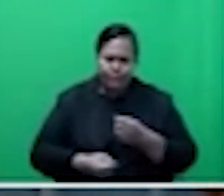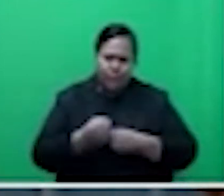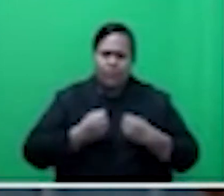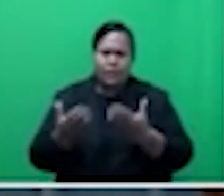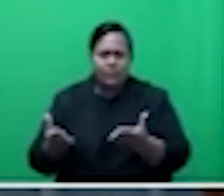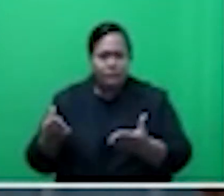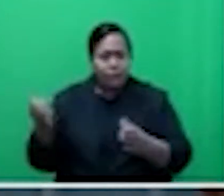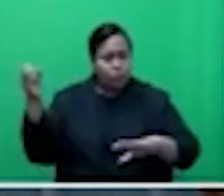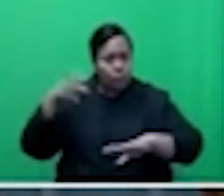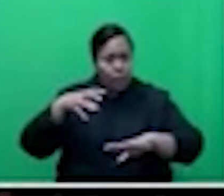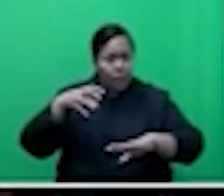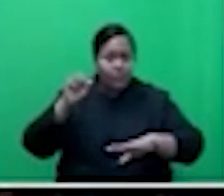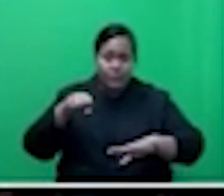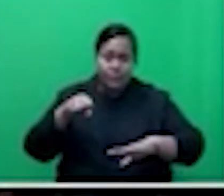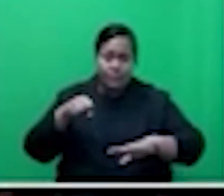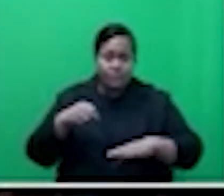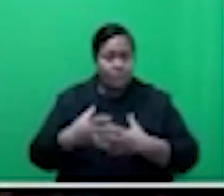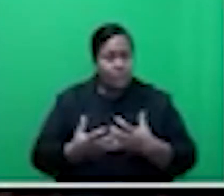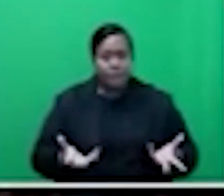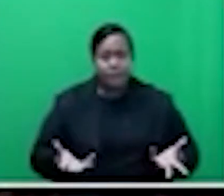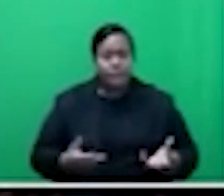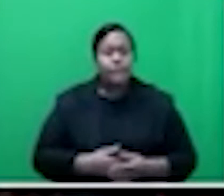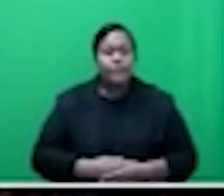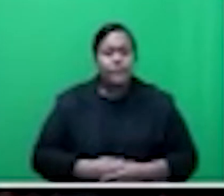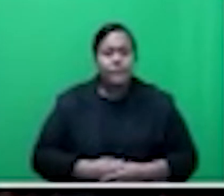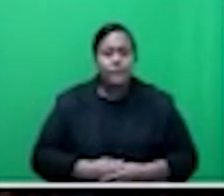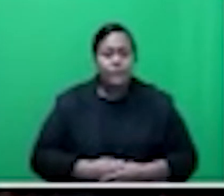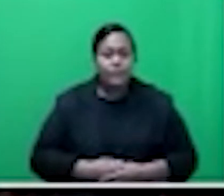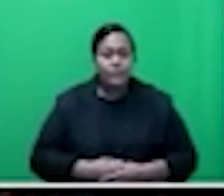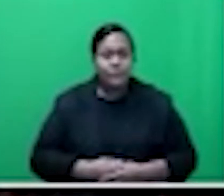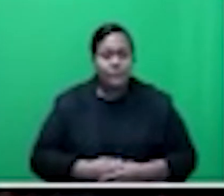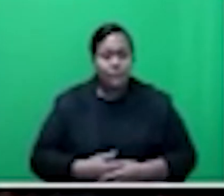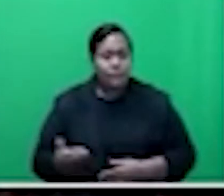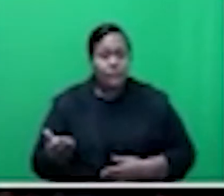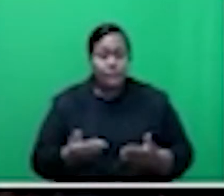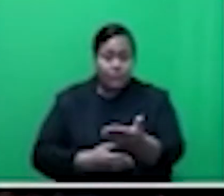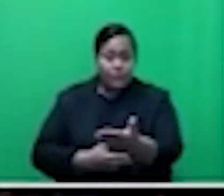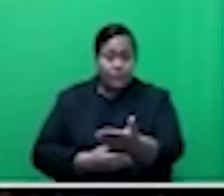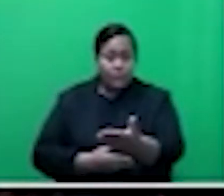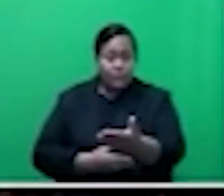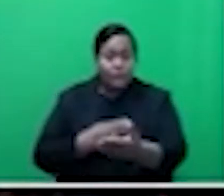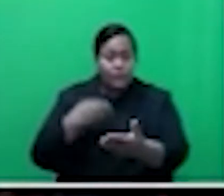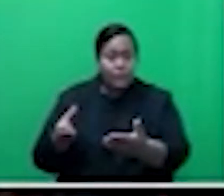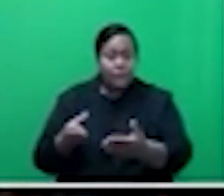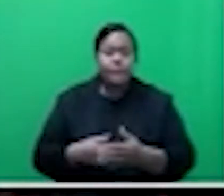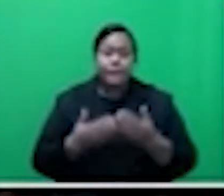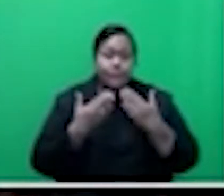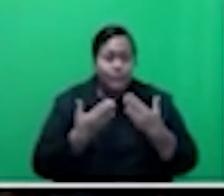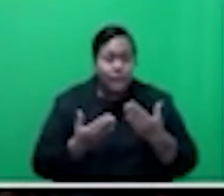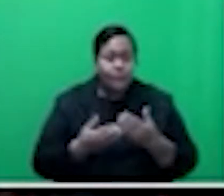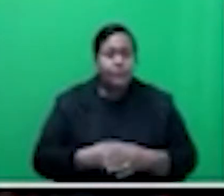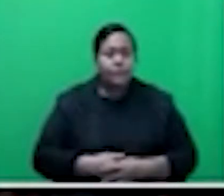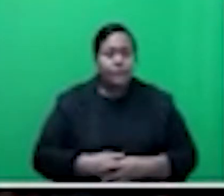as? Thank you. Honourable Minister, you have the floor. Thank you, Mr. Speaker, sir. Thank the Honourable Member for his question. As I said, we